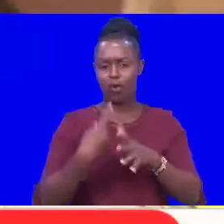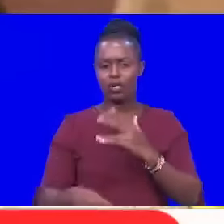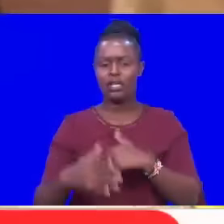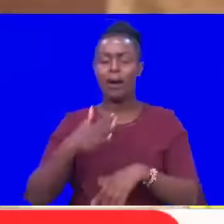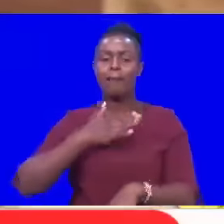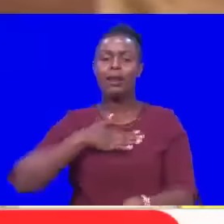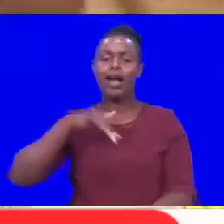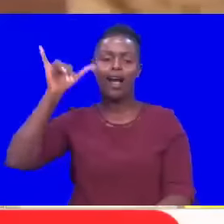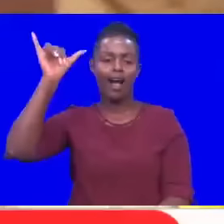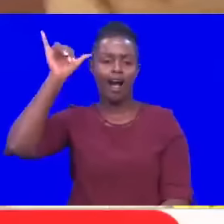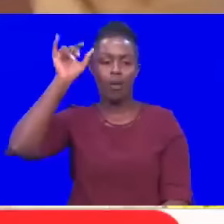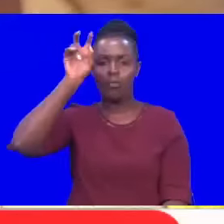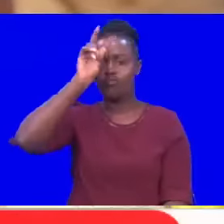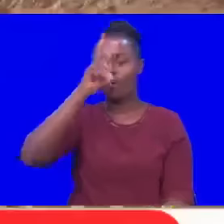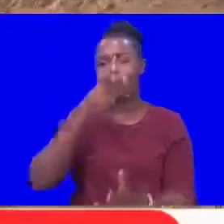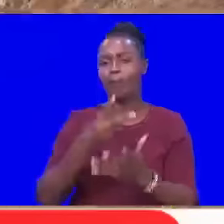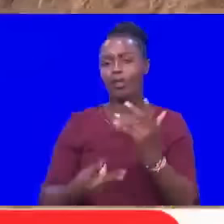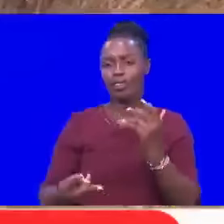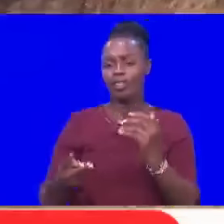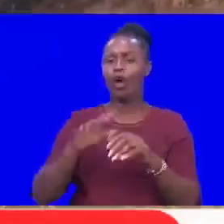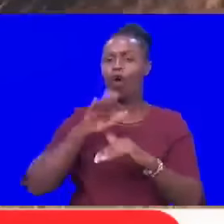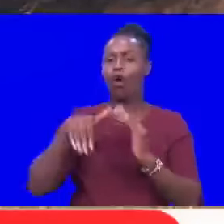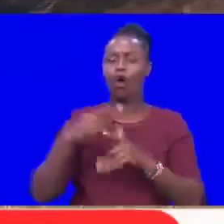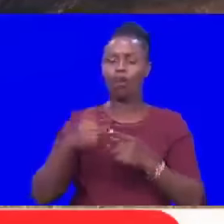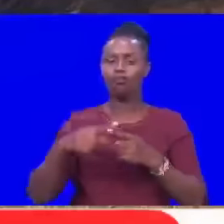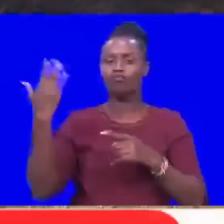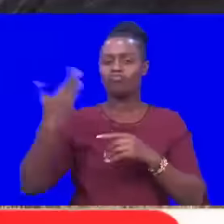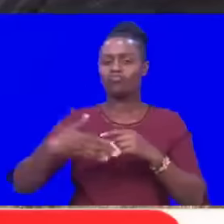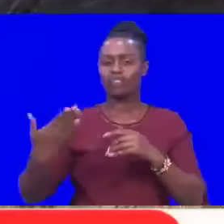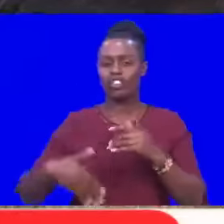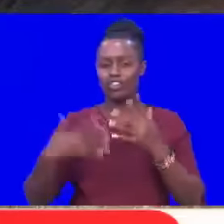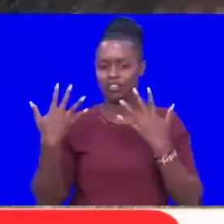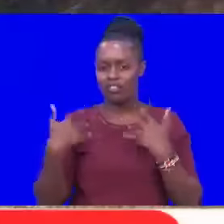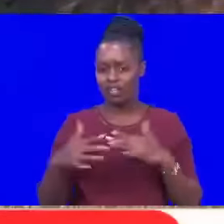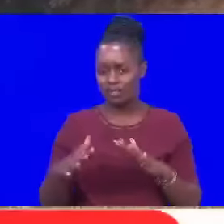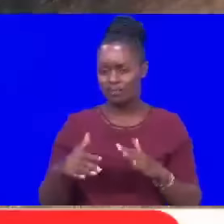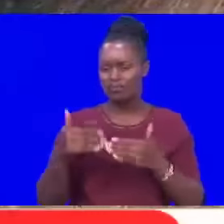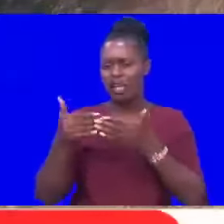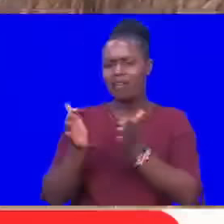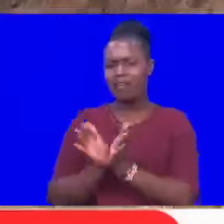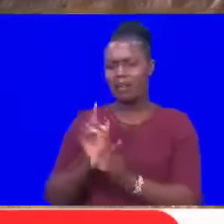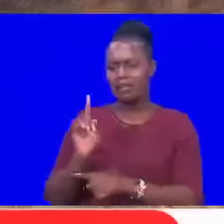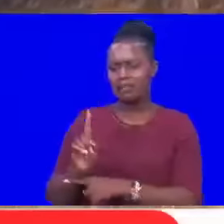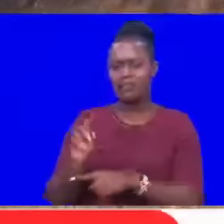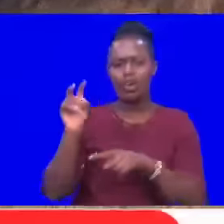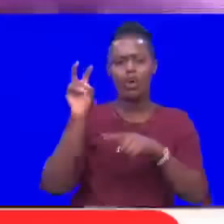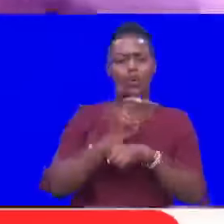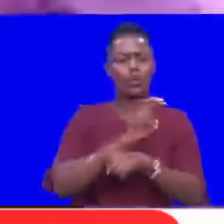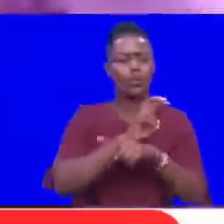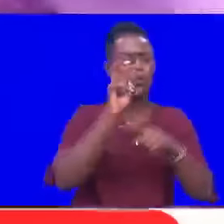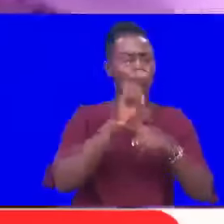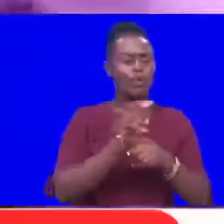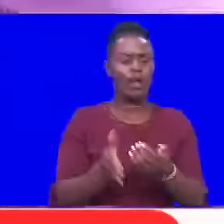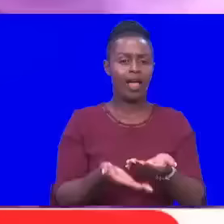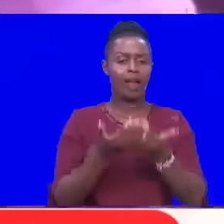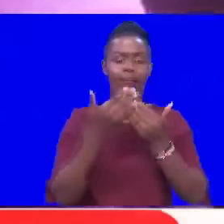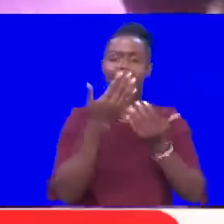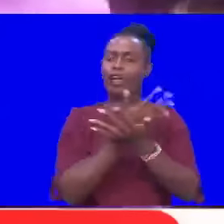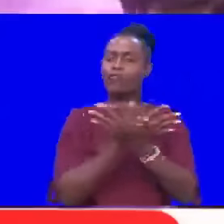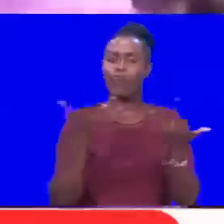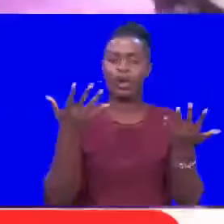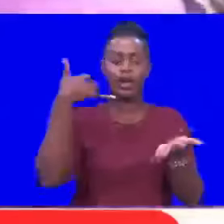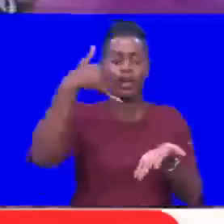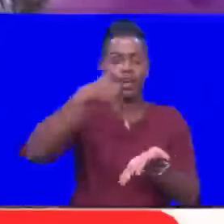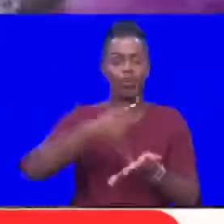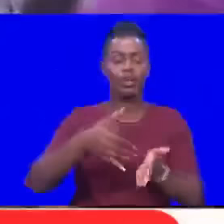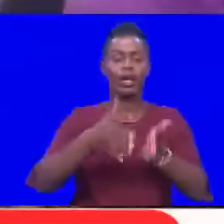mbusi, simekatakatwa. This family has sought help from different quarters, including spiritual intervention, but